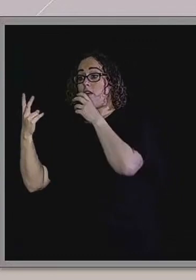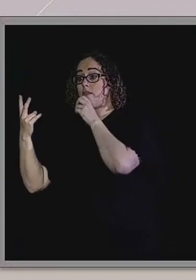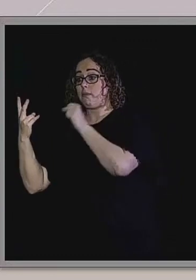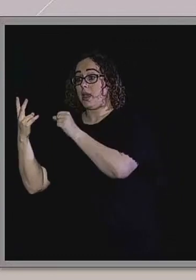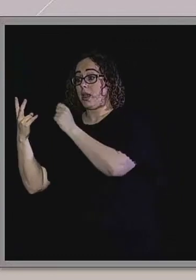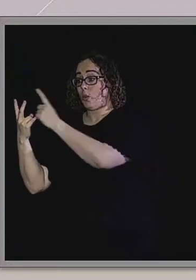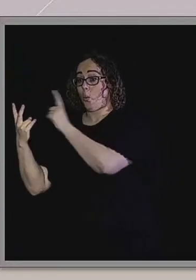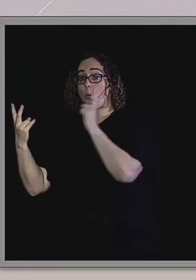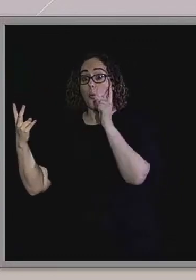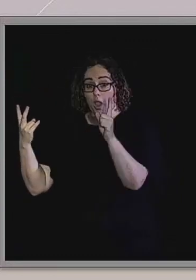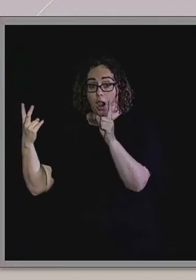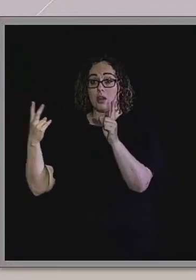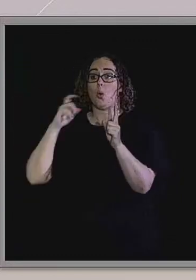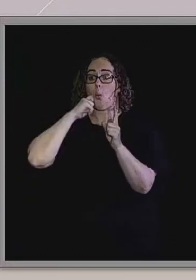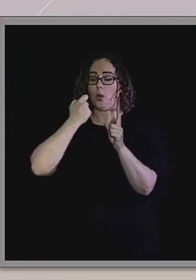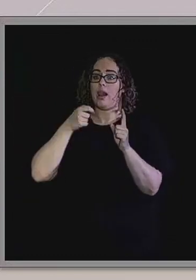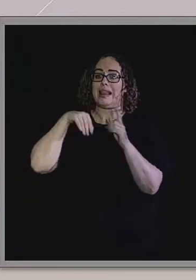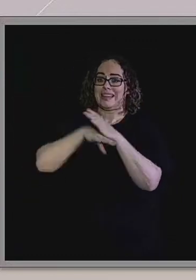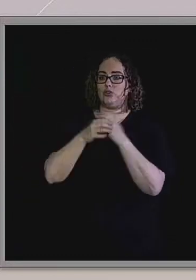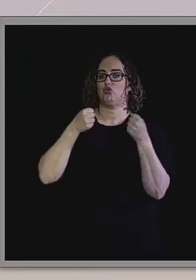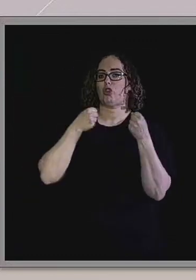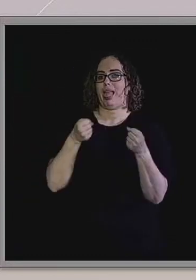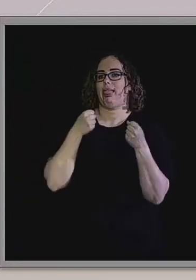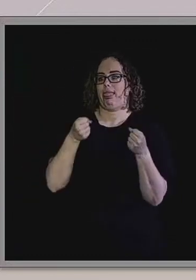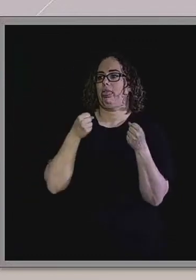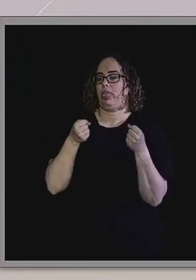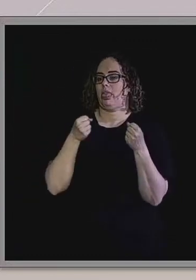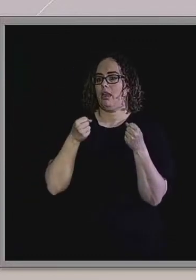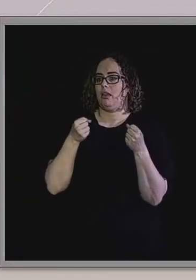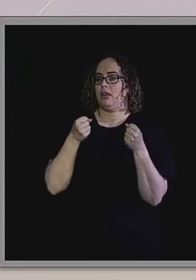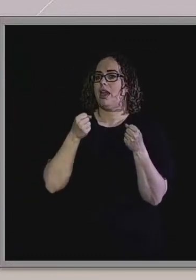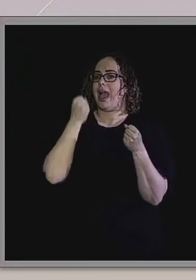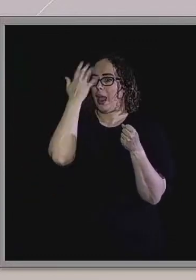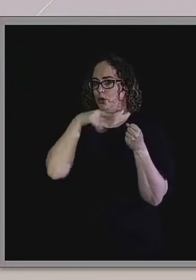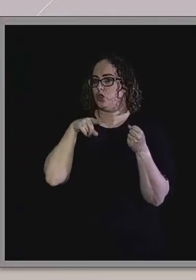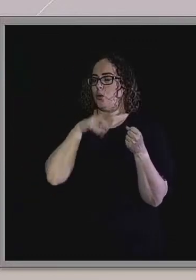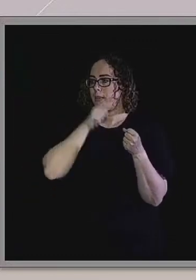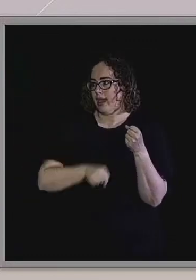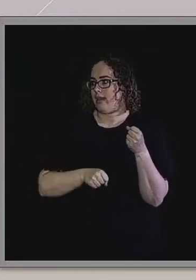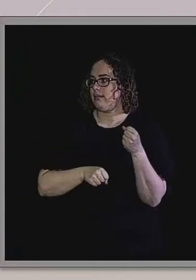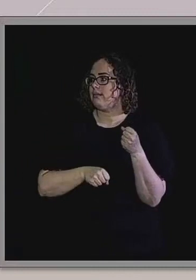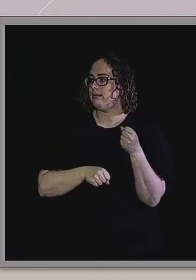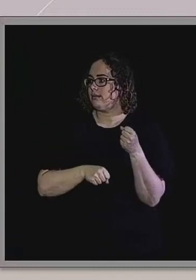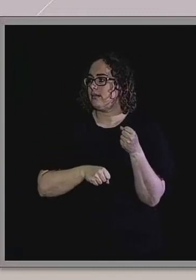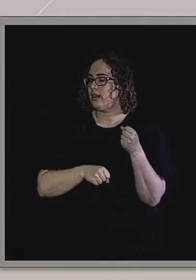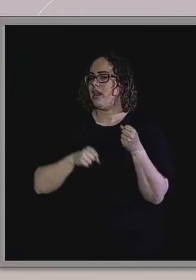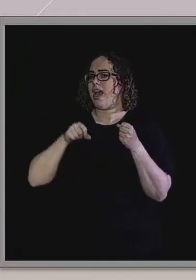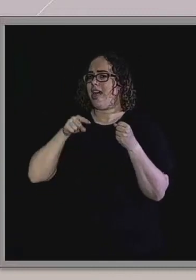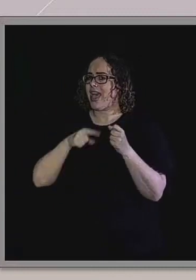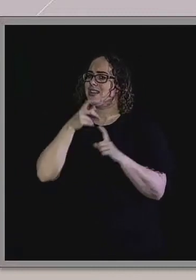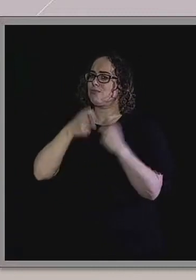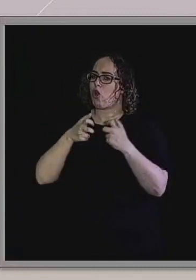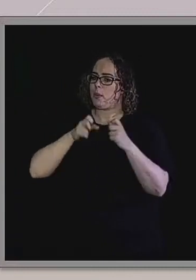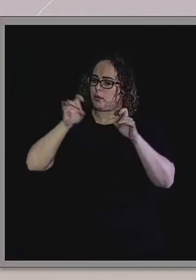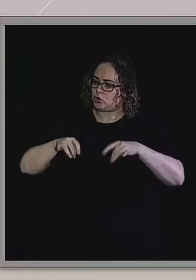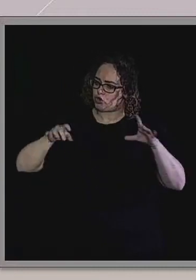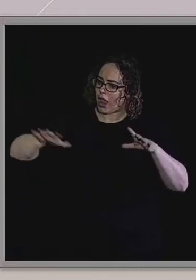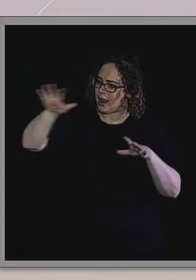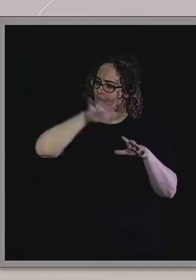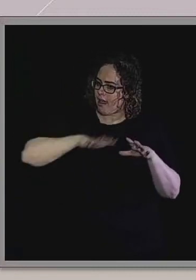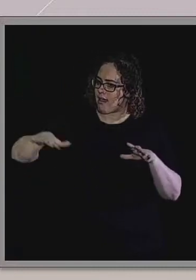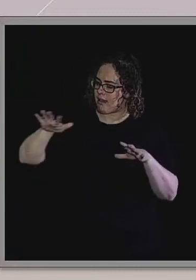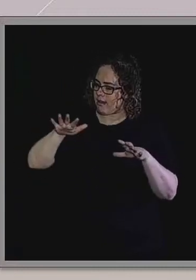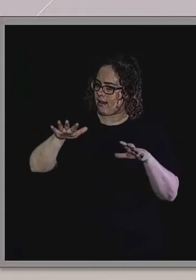today. The poverty narrative is really entrenched in our community right across the country. So, for example, right across the